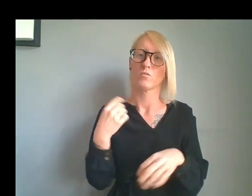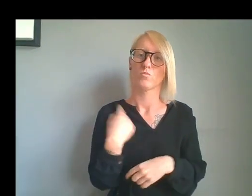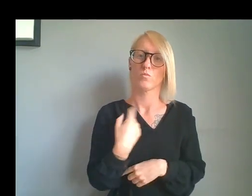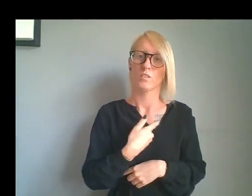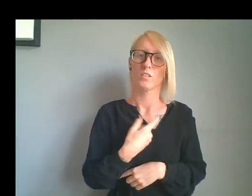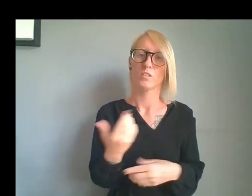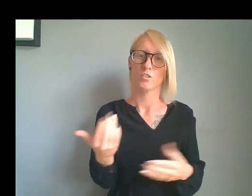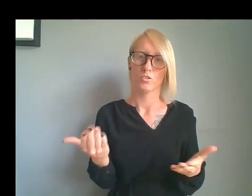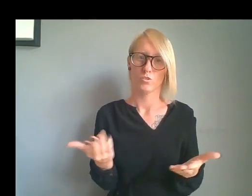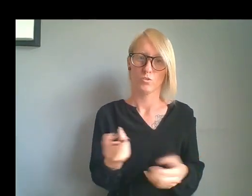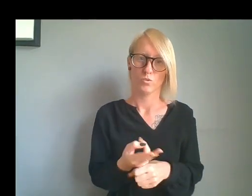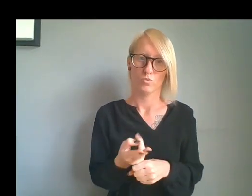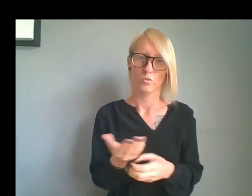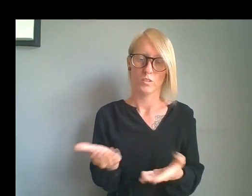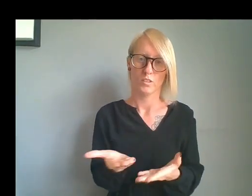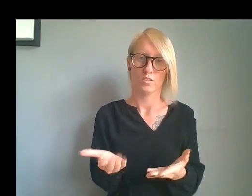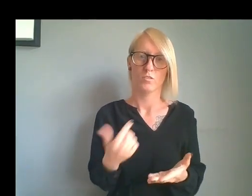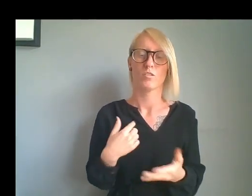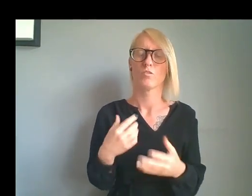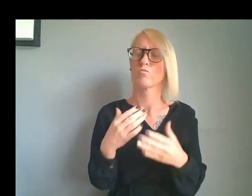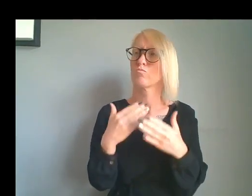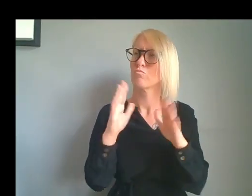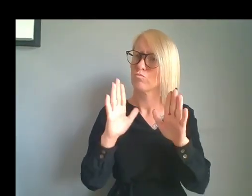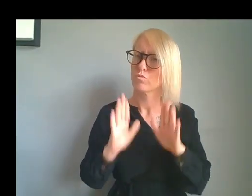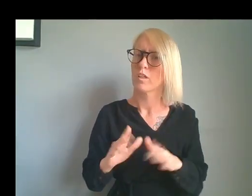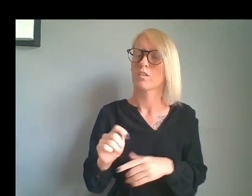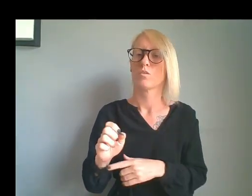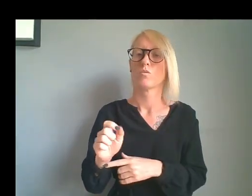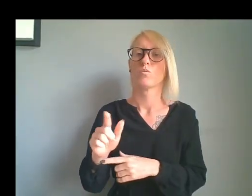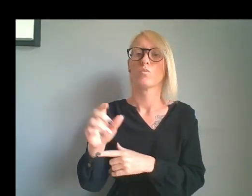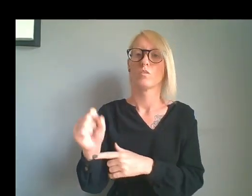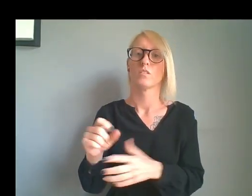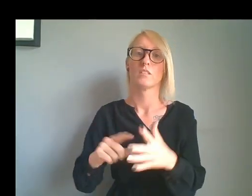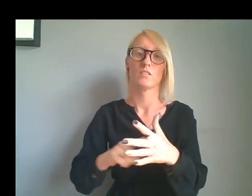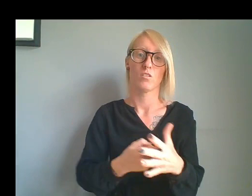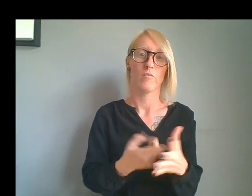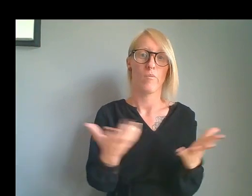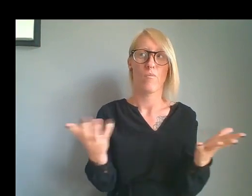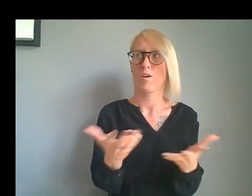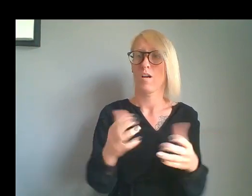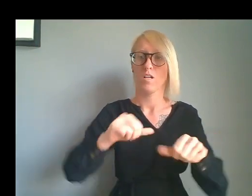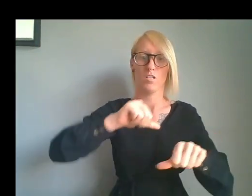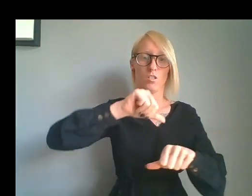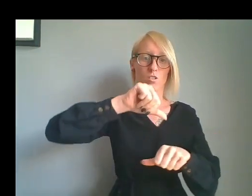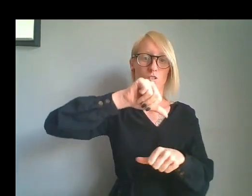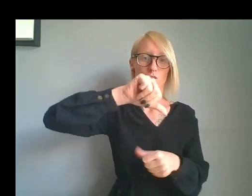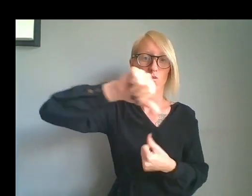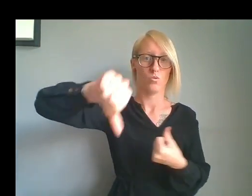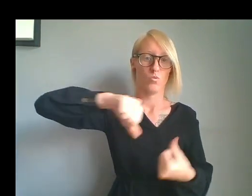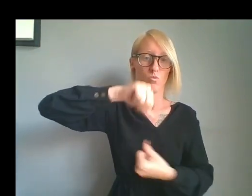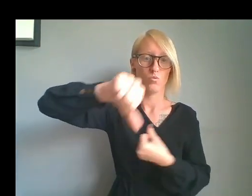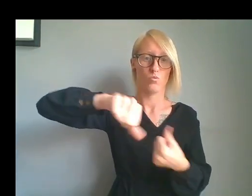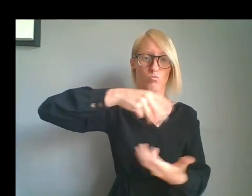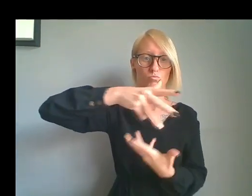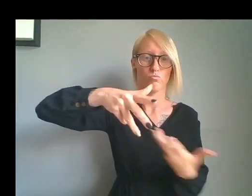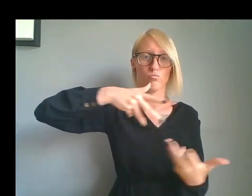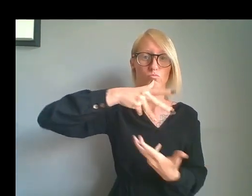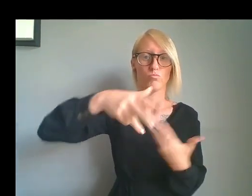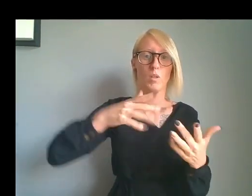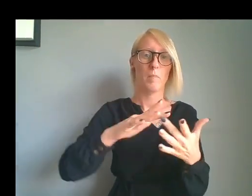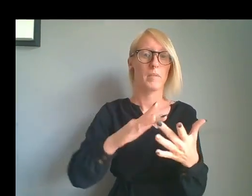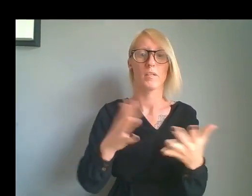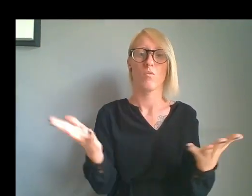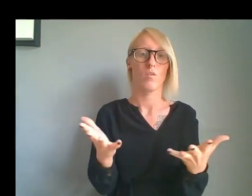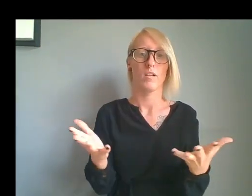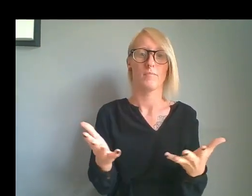for getting started. Okay, social media. So what is it? What are we even talking about? Social media is a